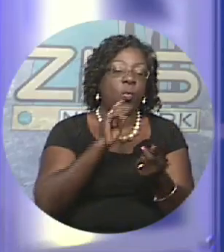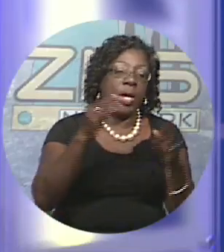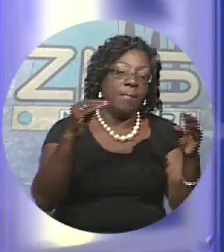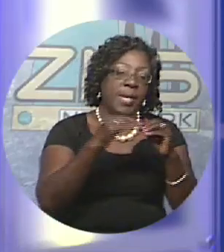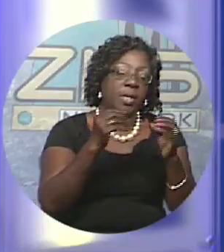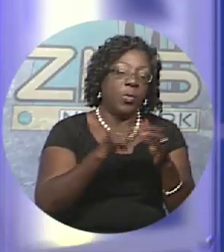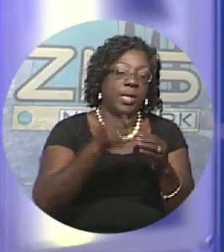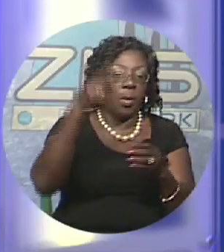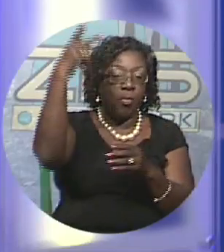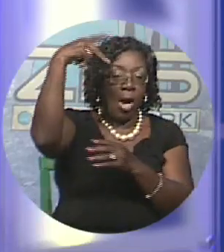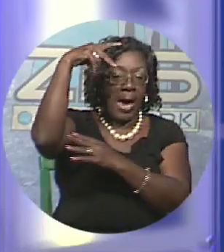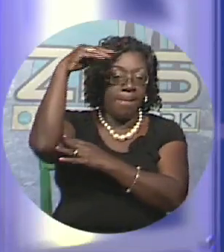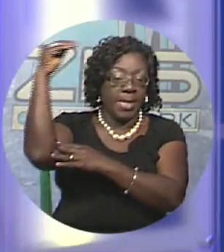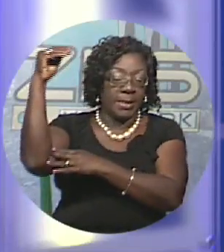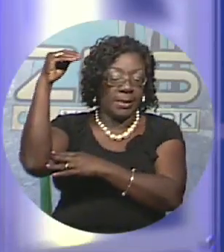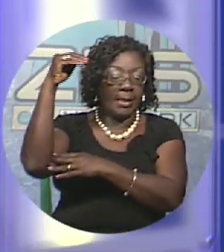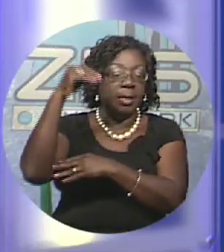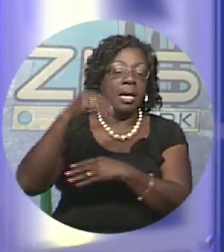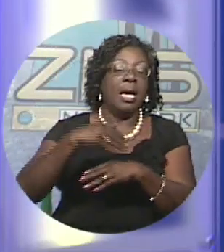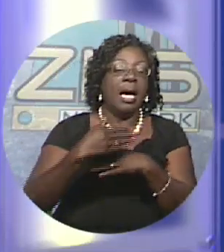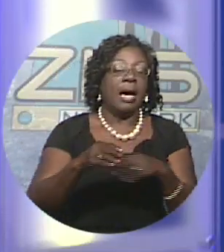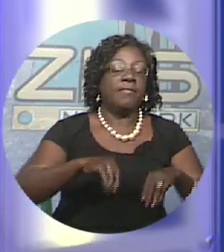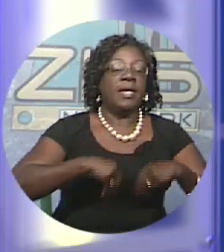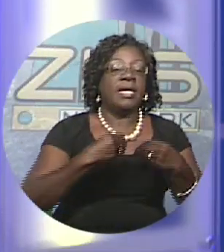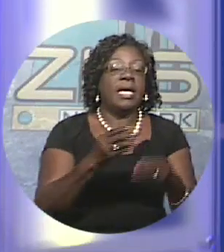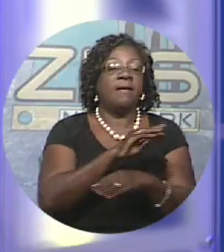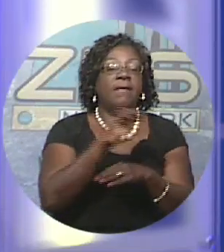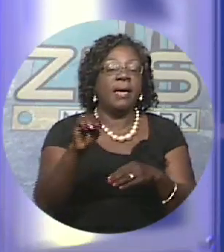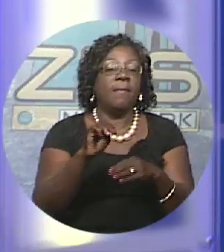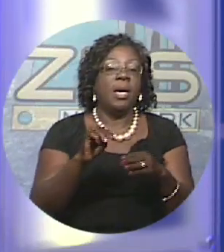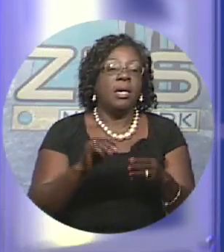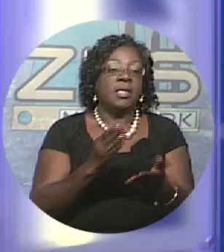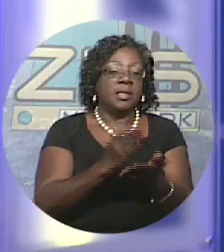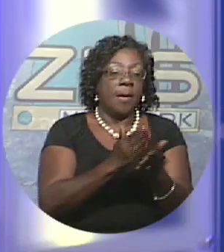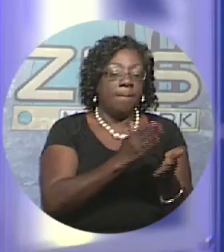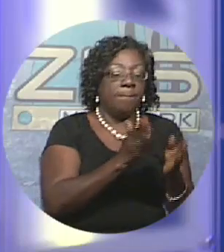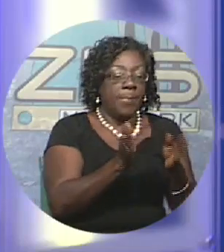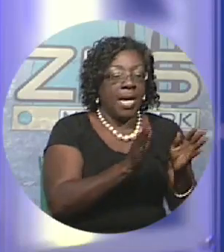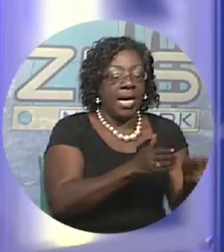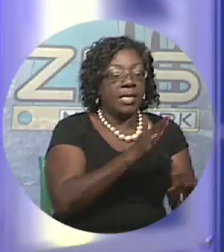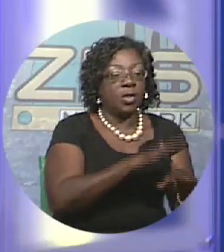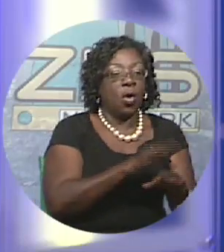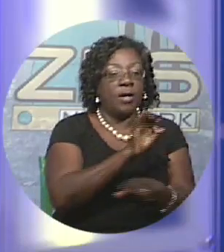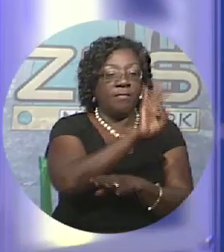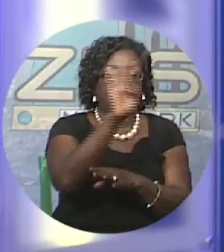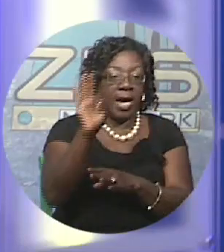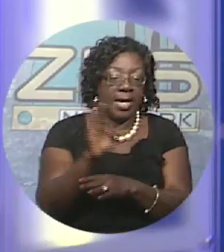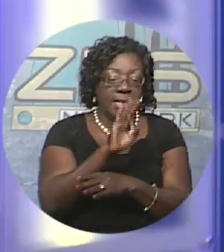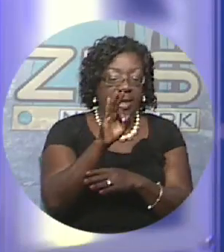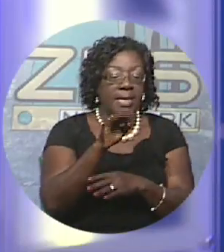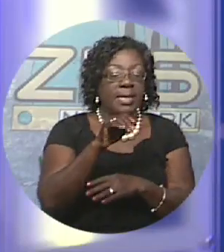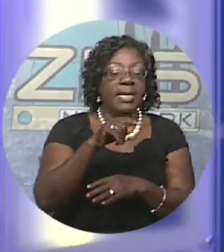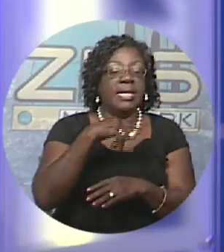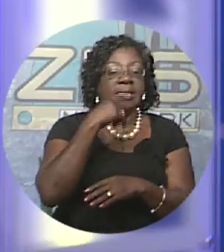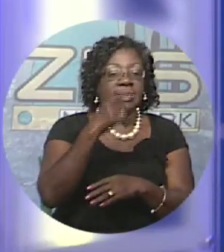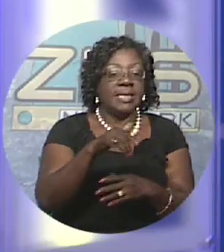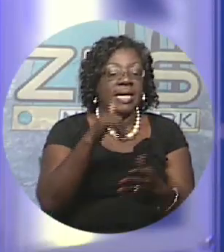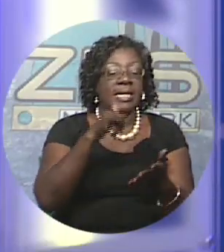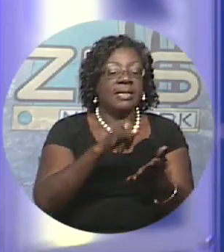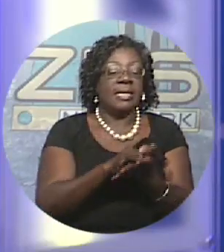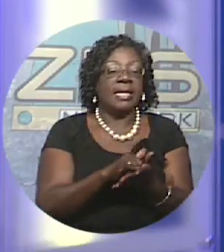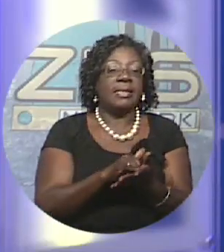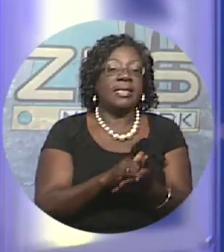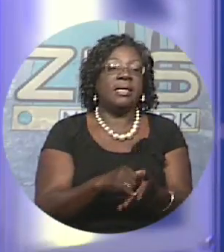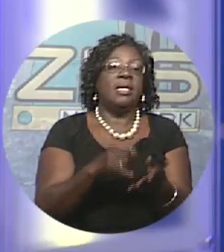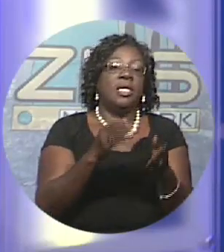Christie following the presentation of a proposal to the nation's leader on Friday. Ferguson described the document as a compilation of a number of